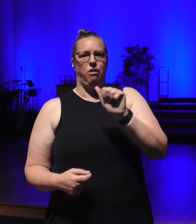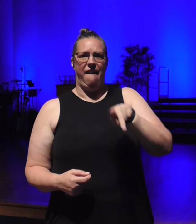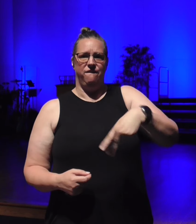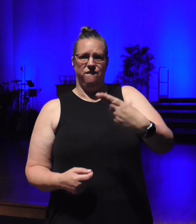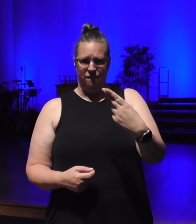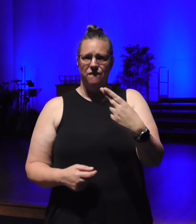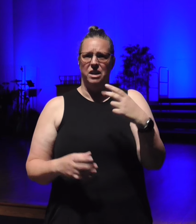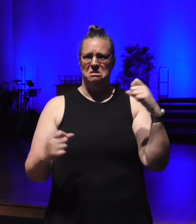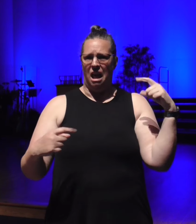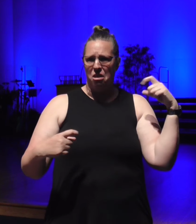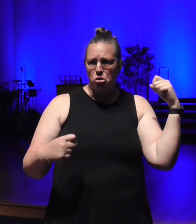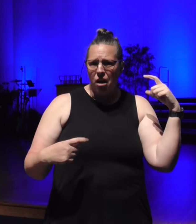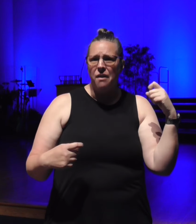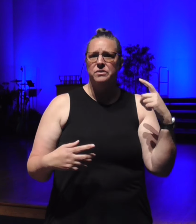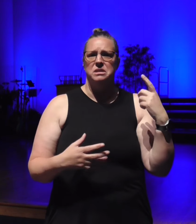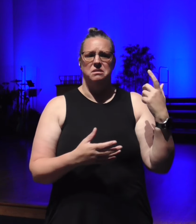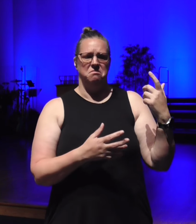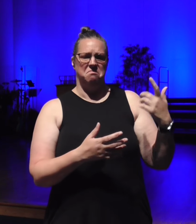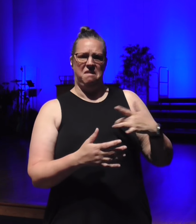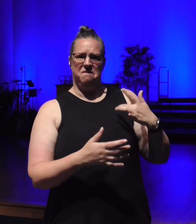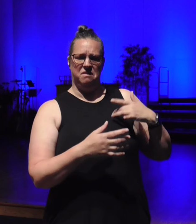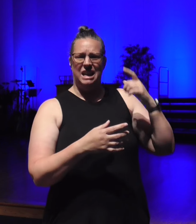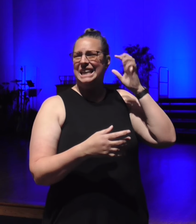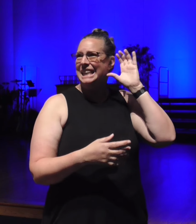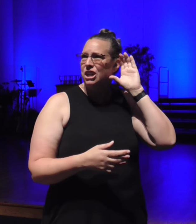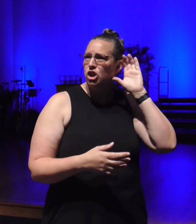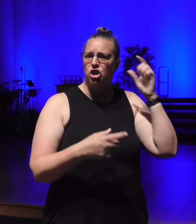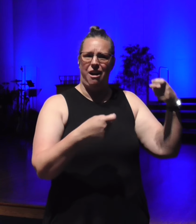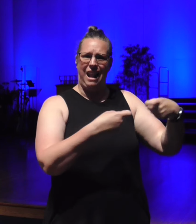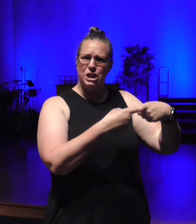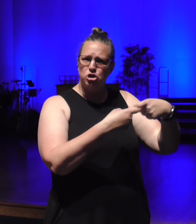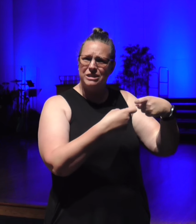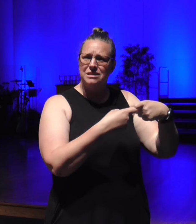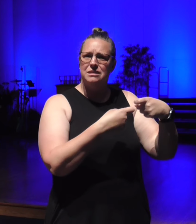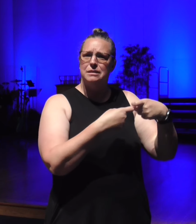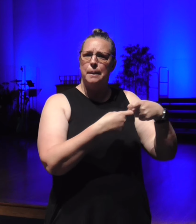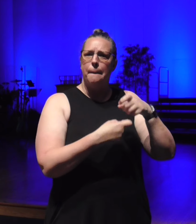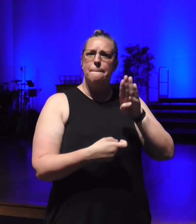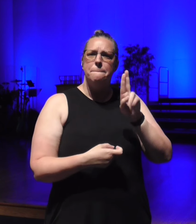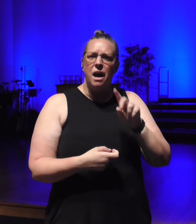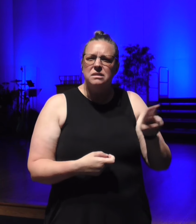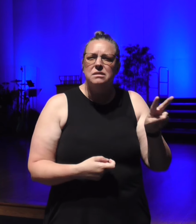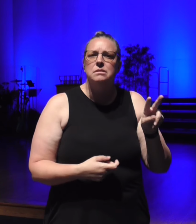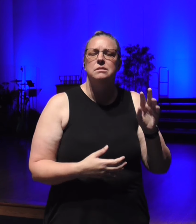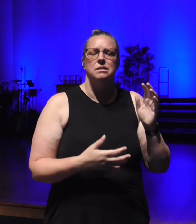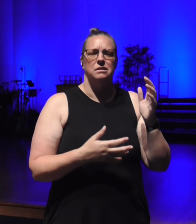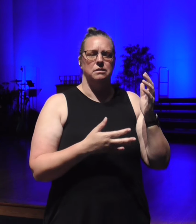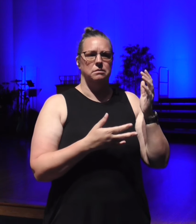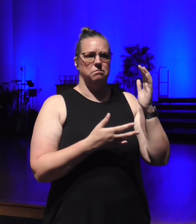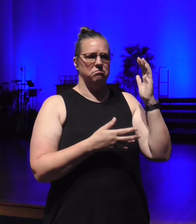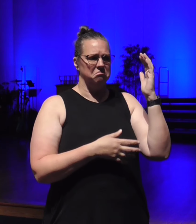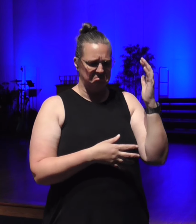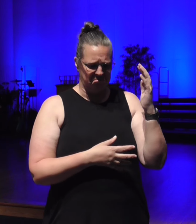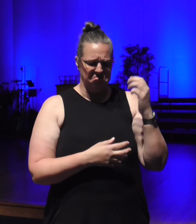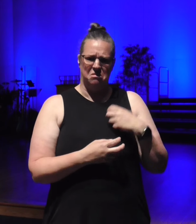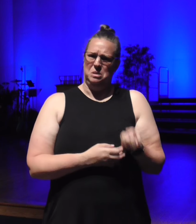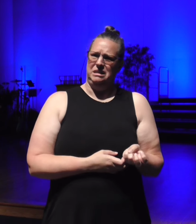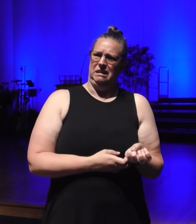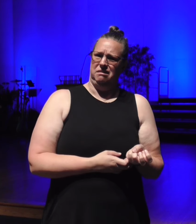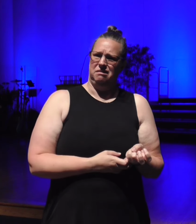And so, like Thoreau, perhaps you pause to sit for a moment at the base of the